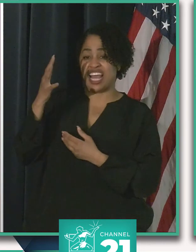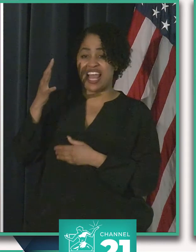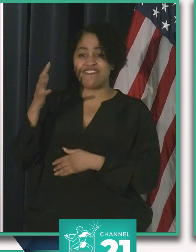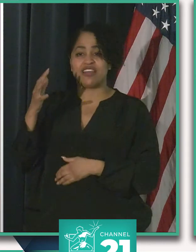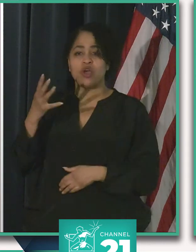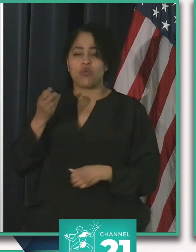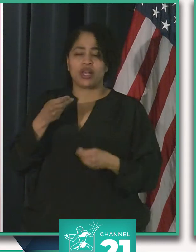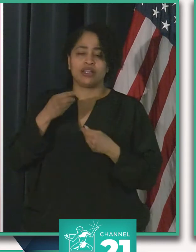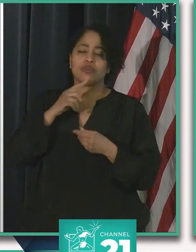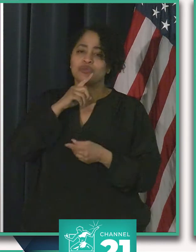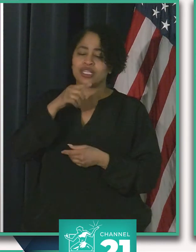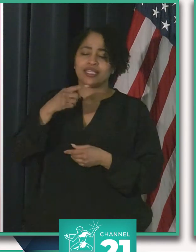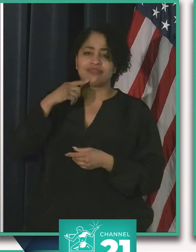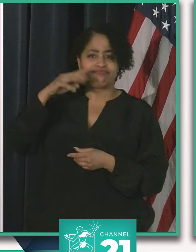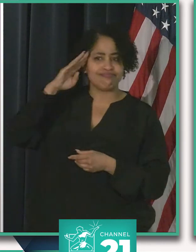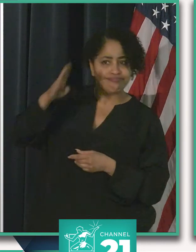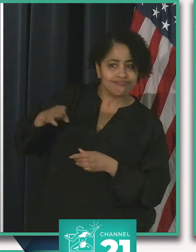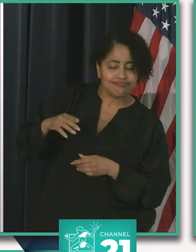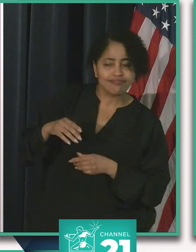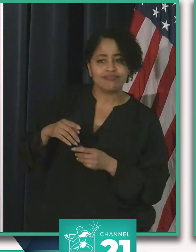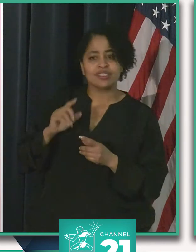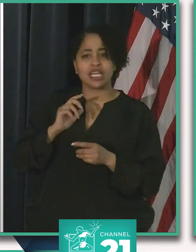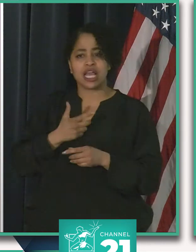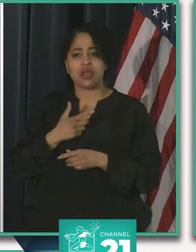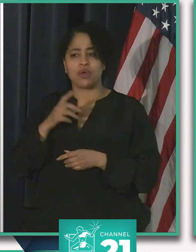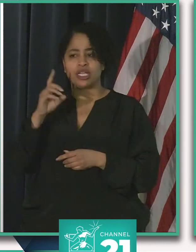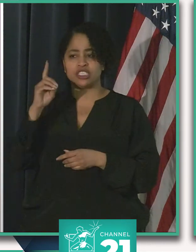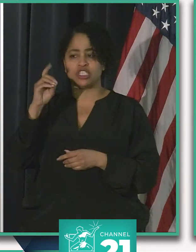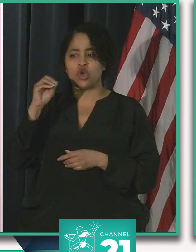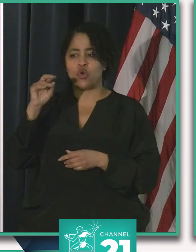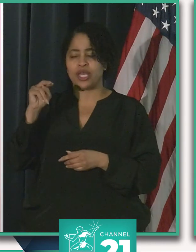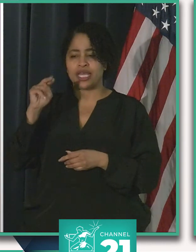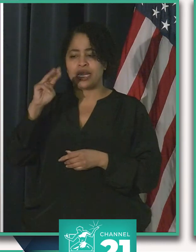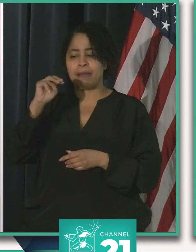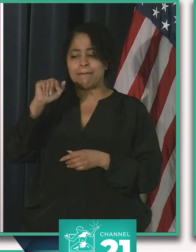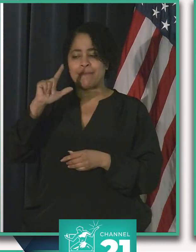give out a quick shout to our DON, Malia